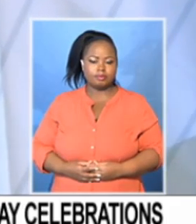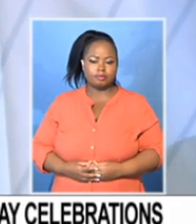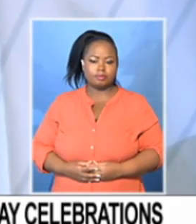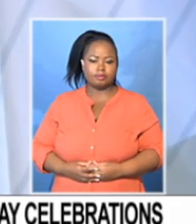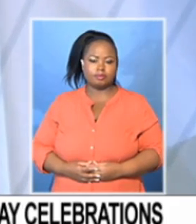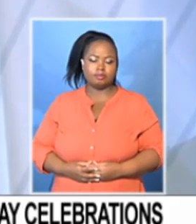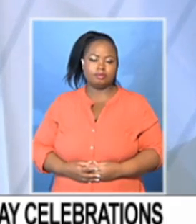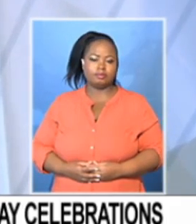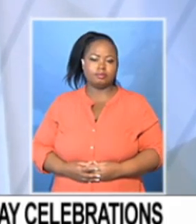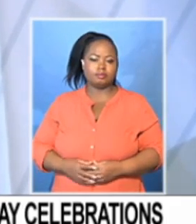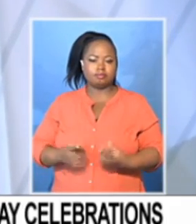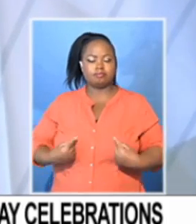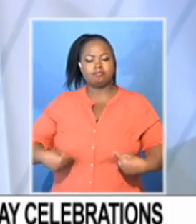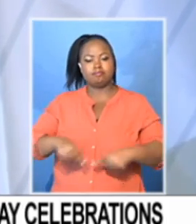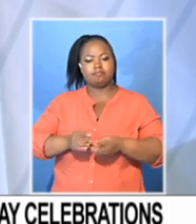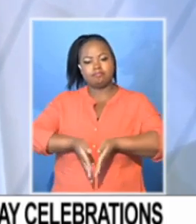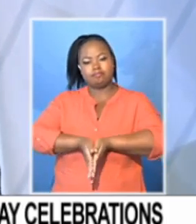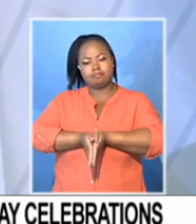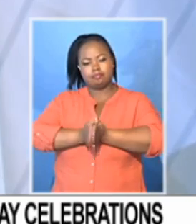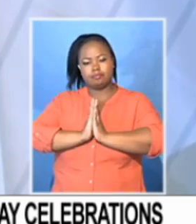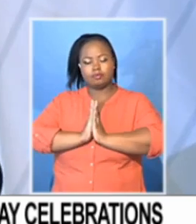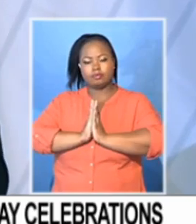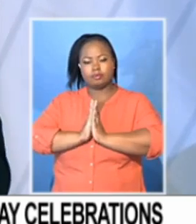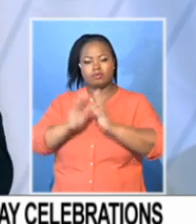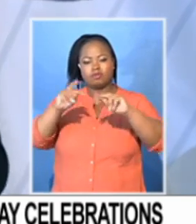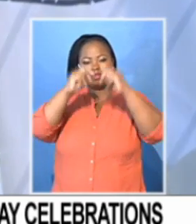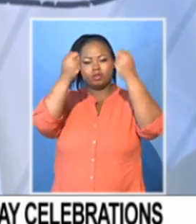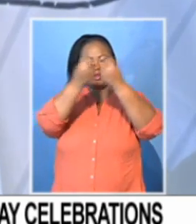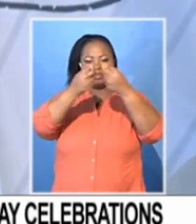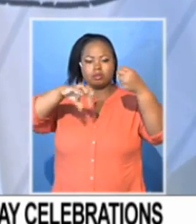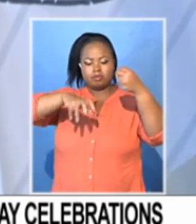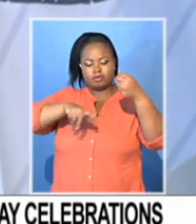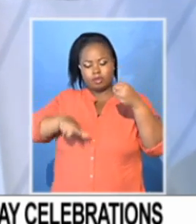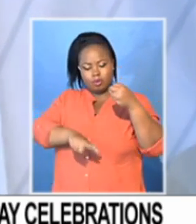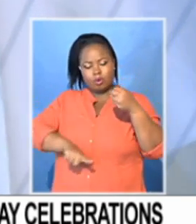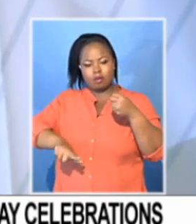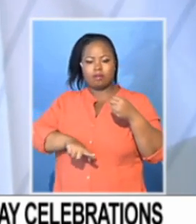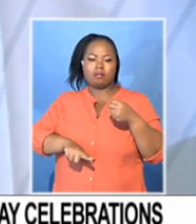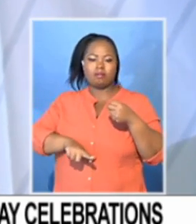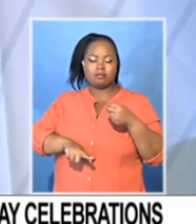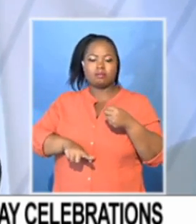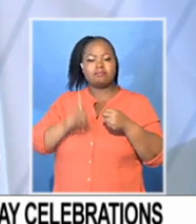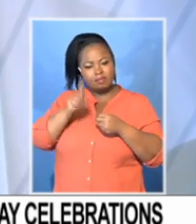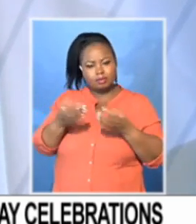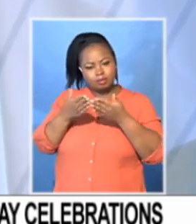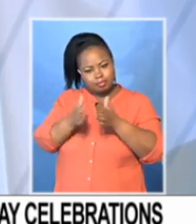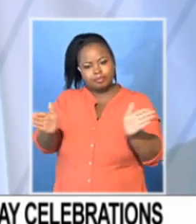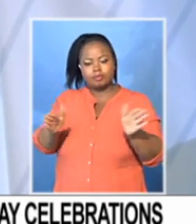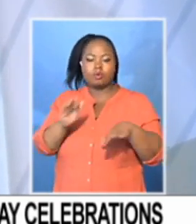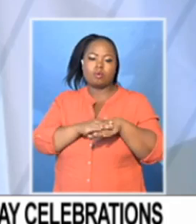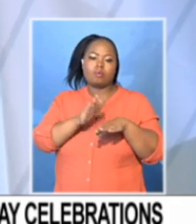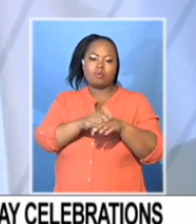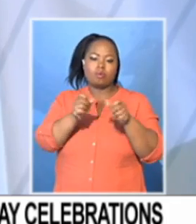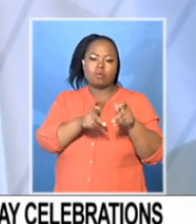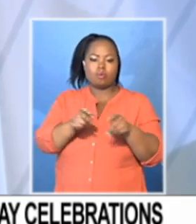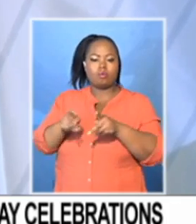We urge all spheres of government to open up opportunities to